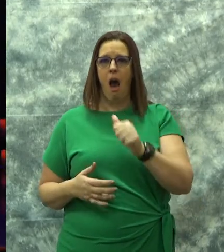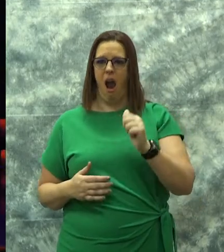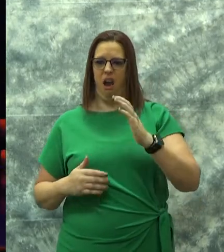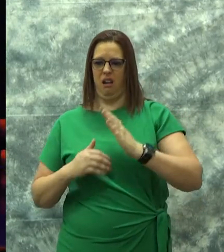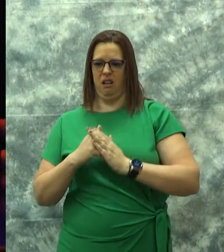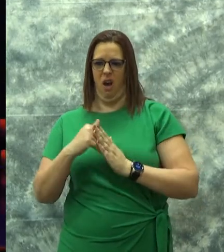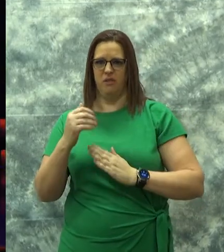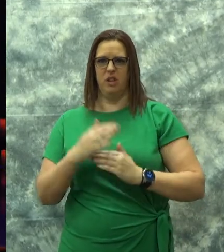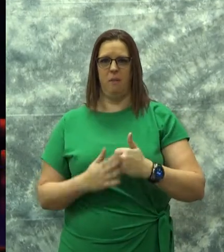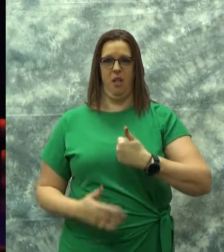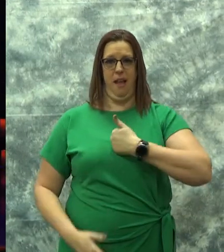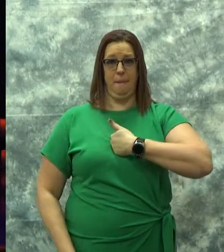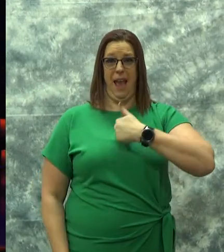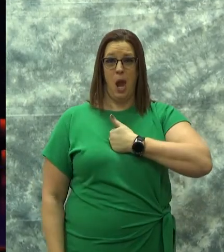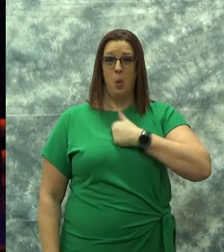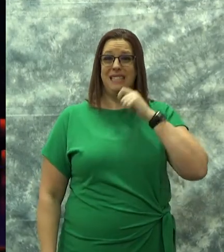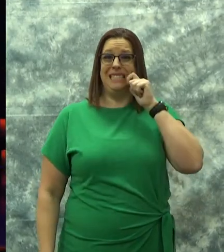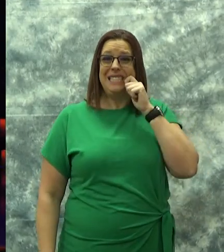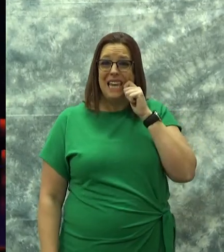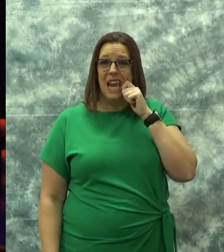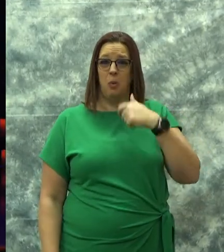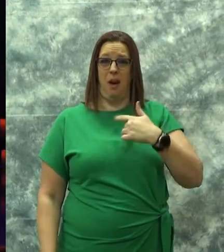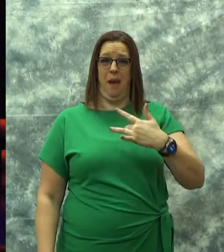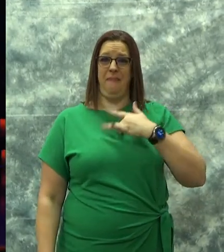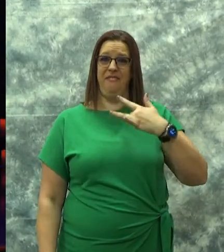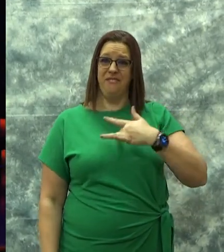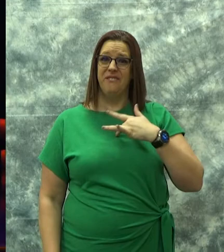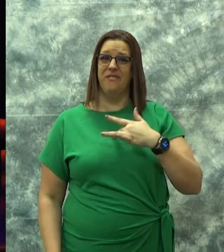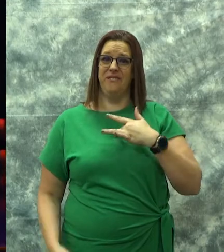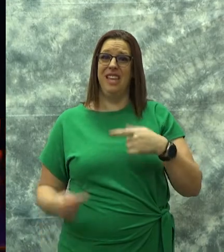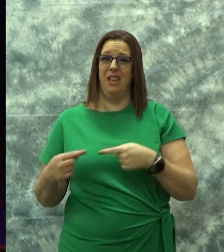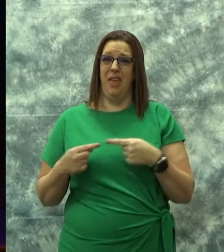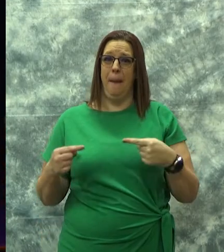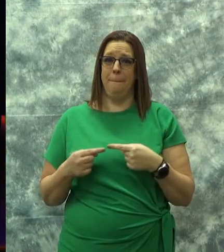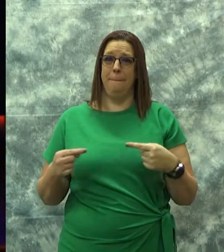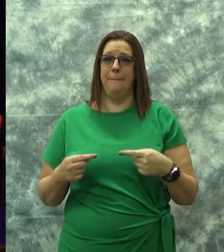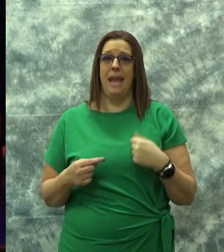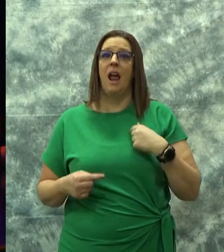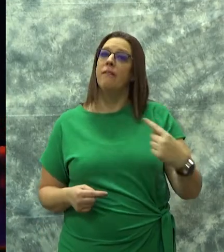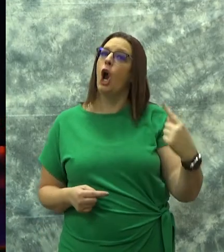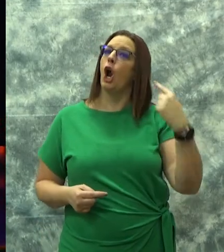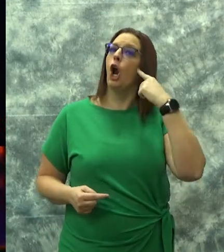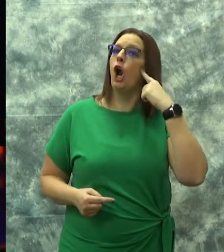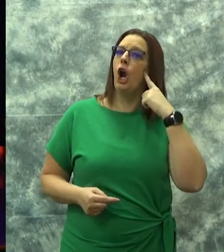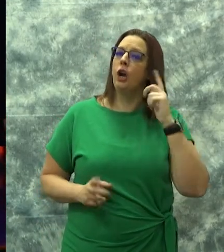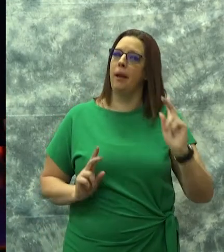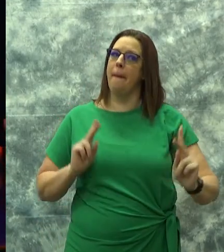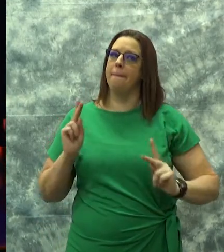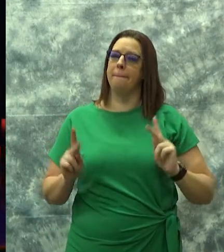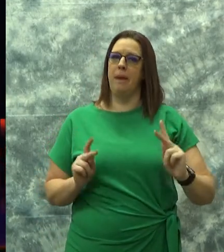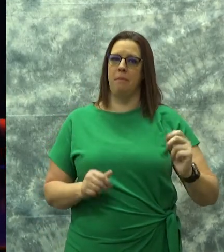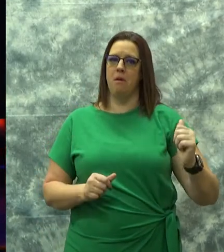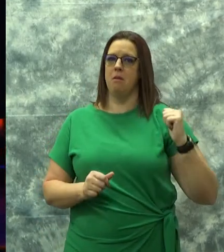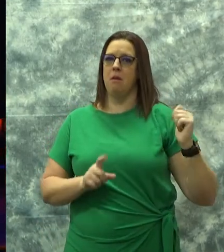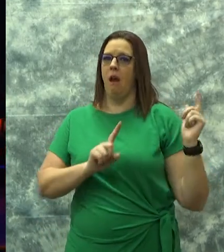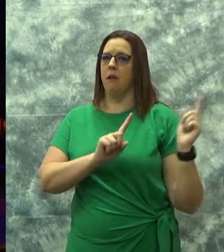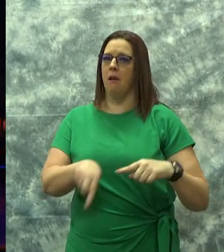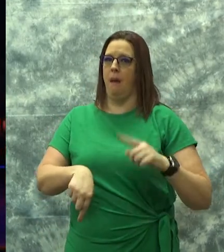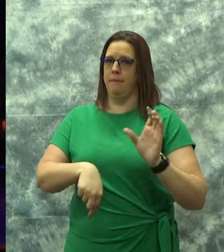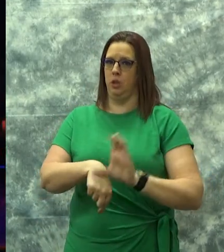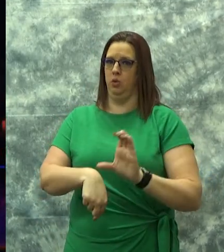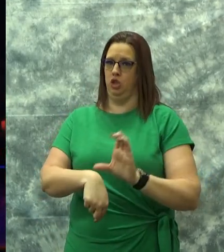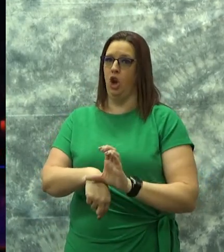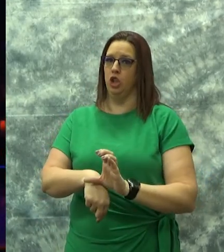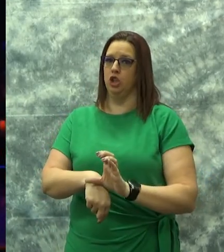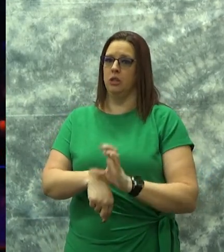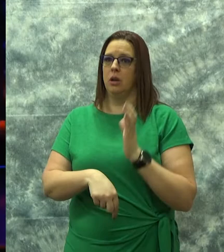even in our own skin sometimes when we're in pain and suffering. And I have heard tale of people who won't come to church because they're